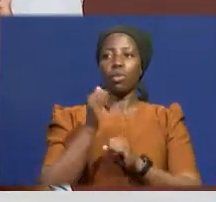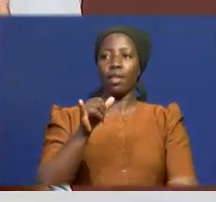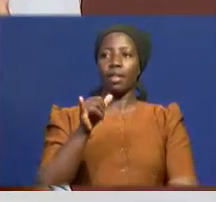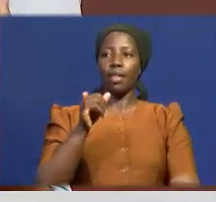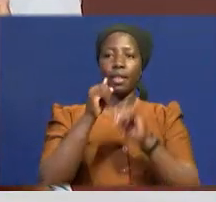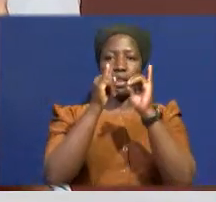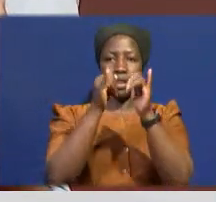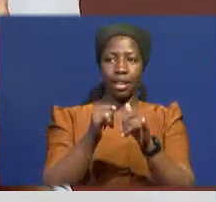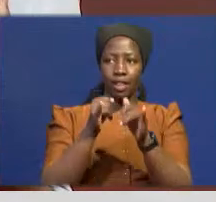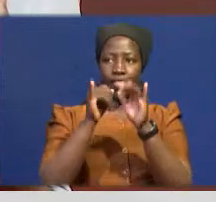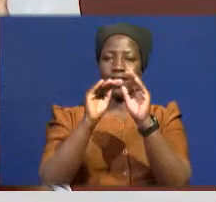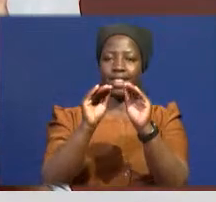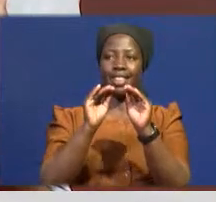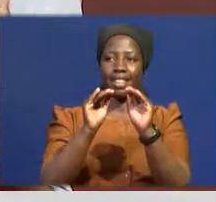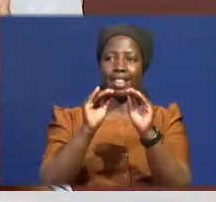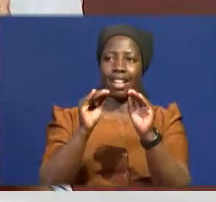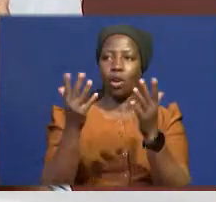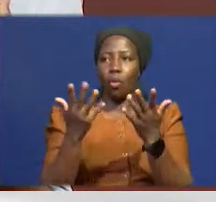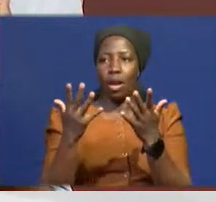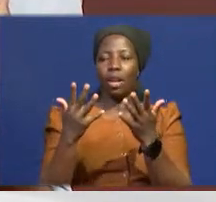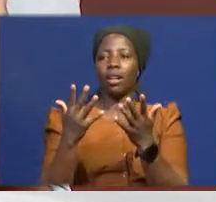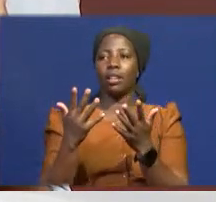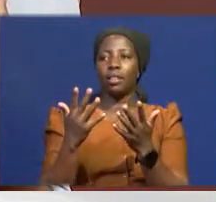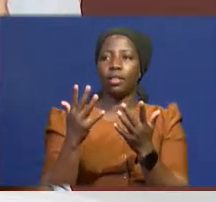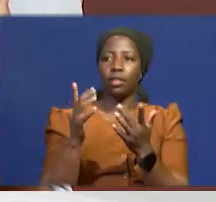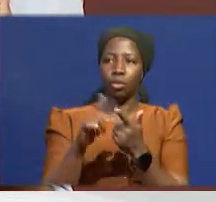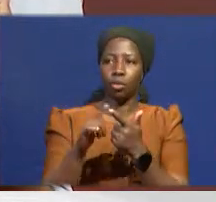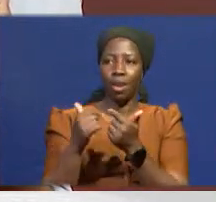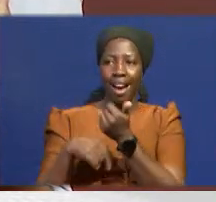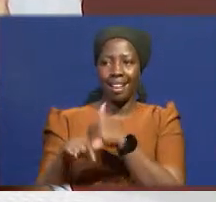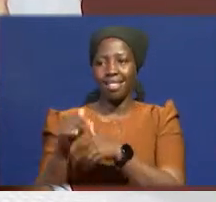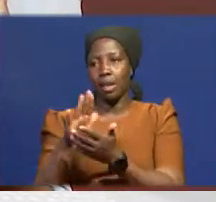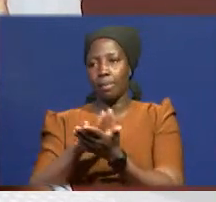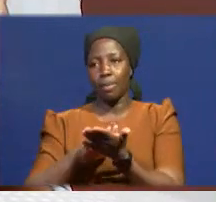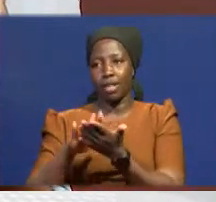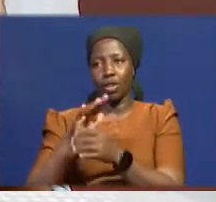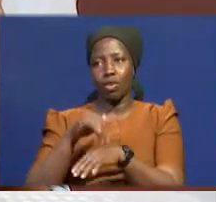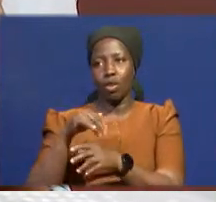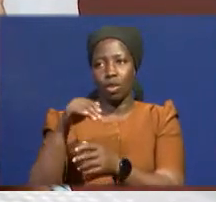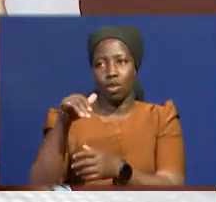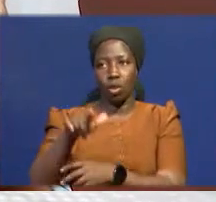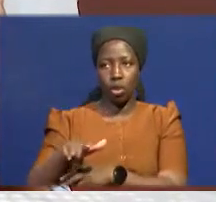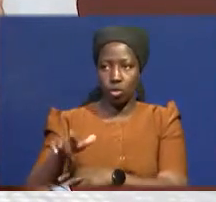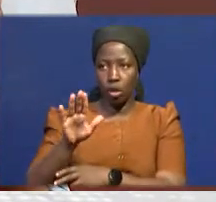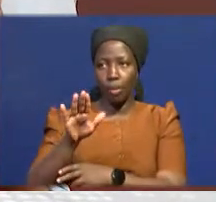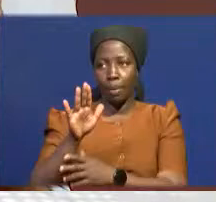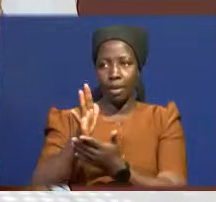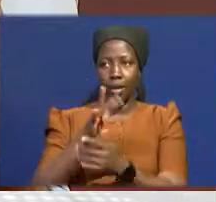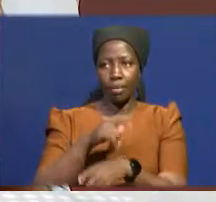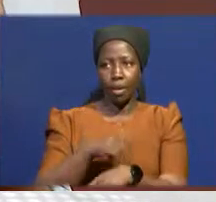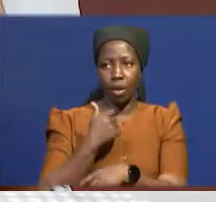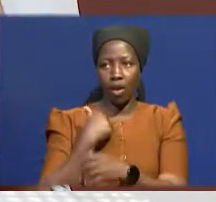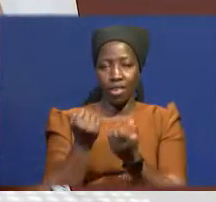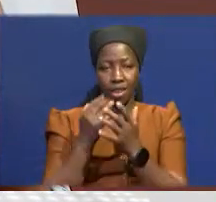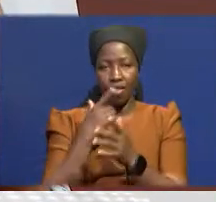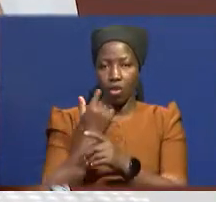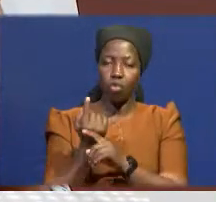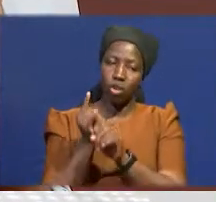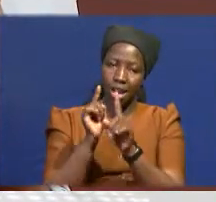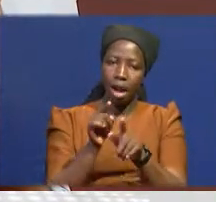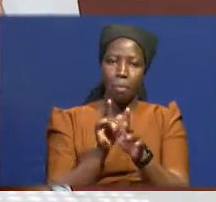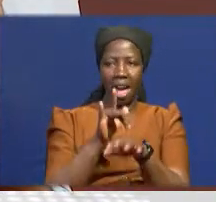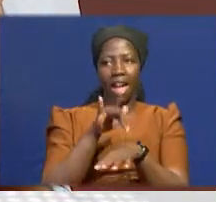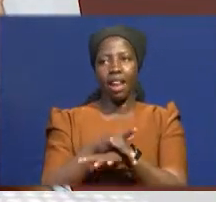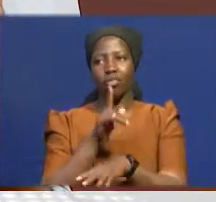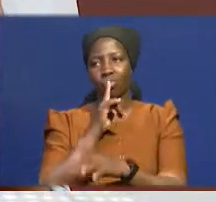where to place you based on the location he's at. Sometimes we have drivers who come in pretty early and want to be in the stages. So we do allow for